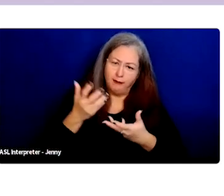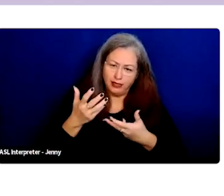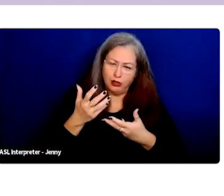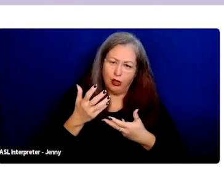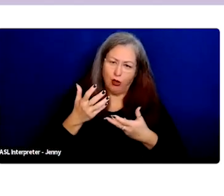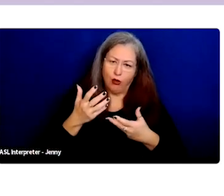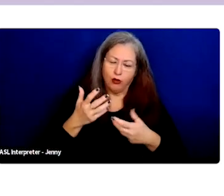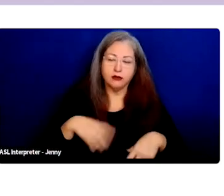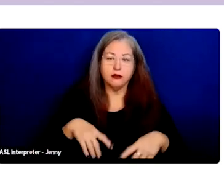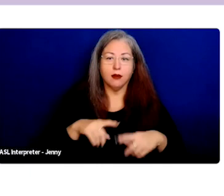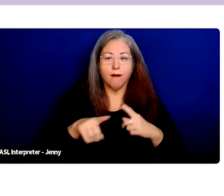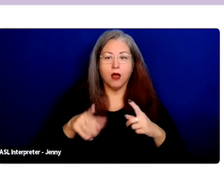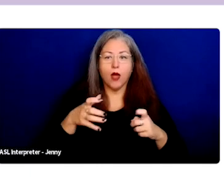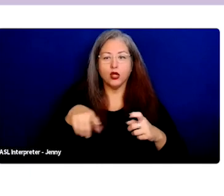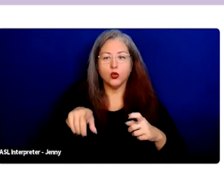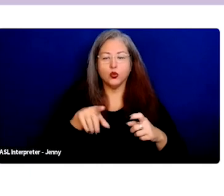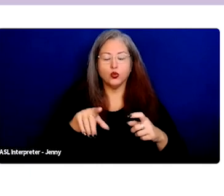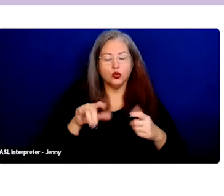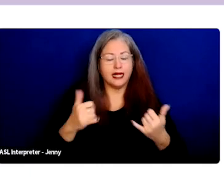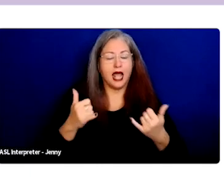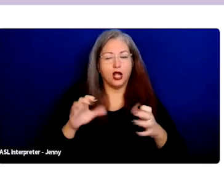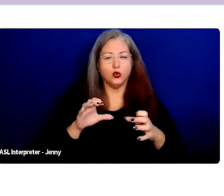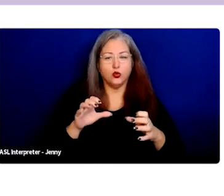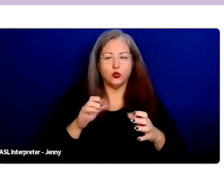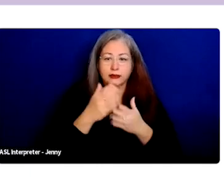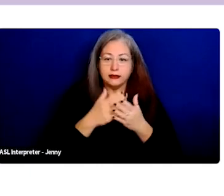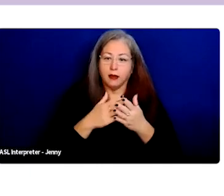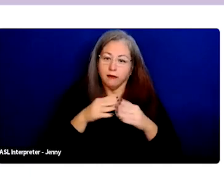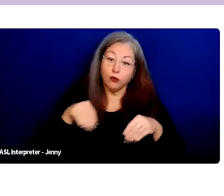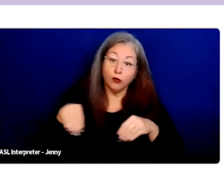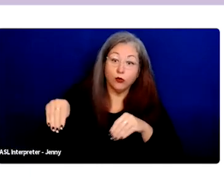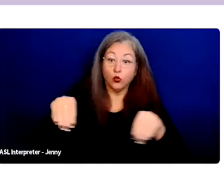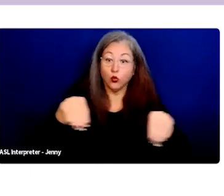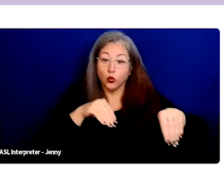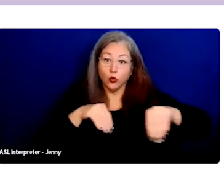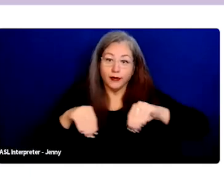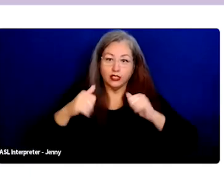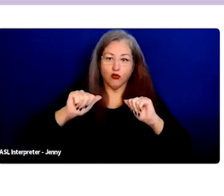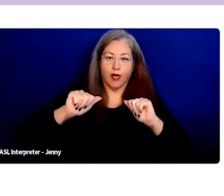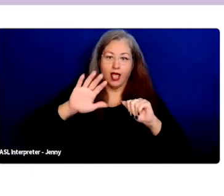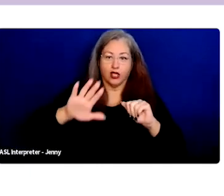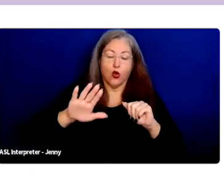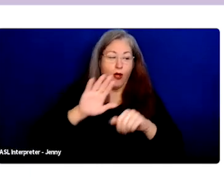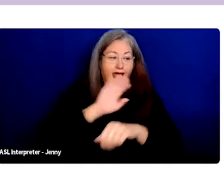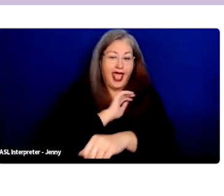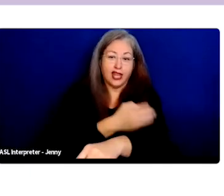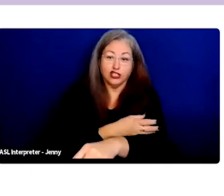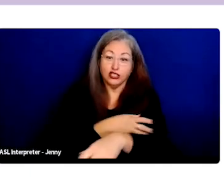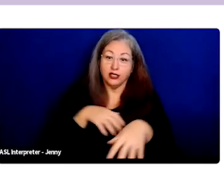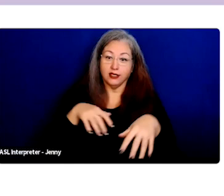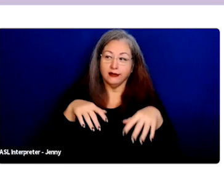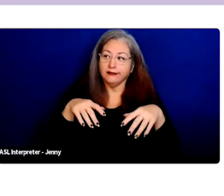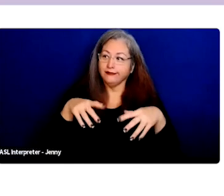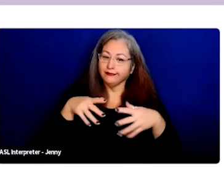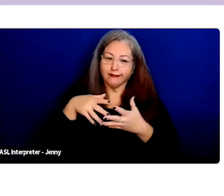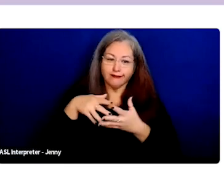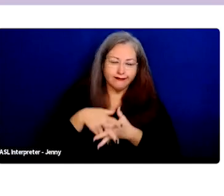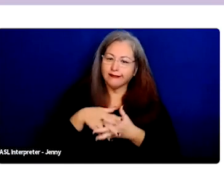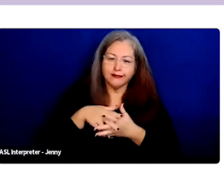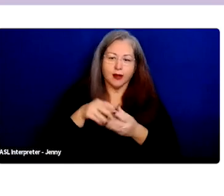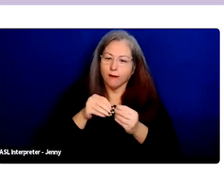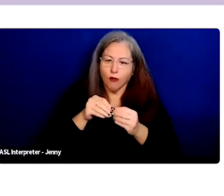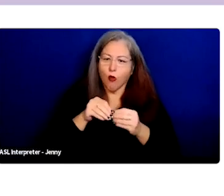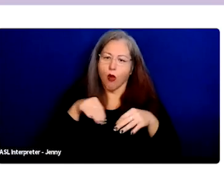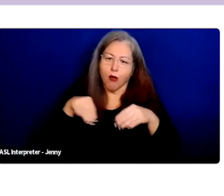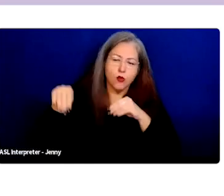us to do a little movement to move some of the stagnant energy around, so that we can kind